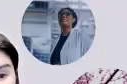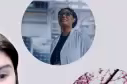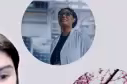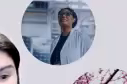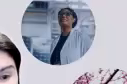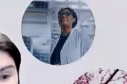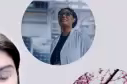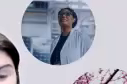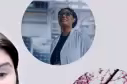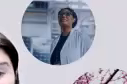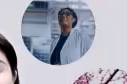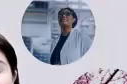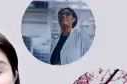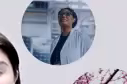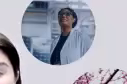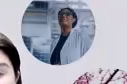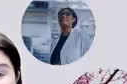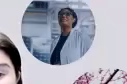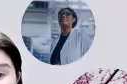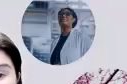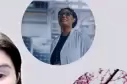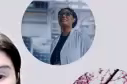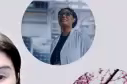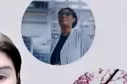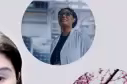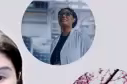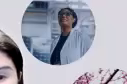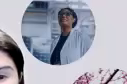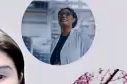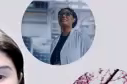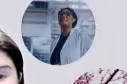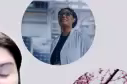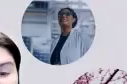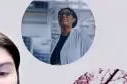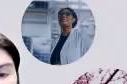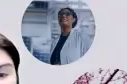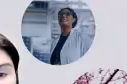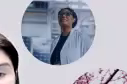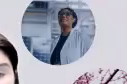National Science Foundation. Additionally, the AAAS STEM REC is